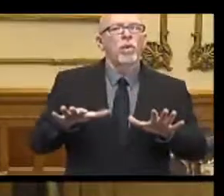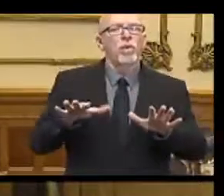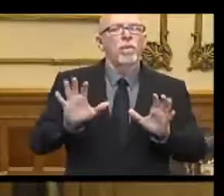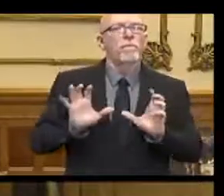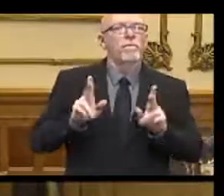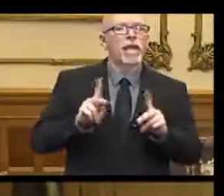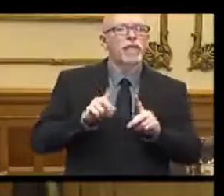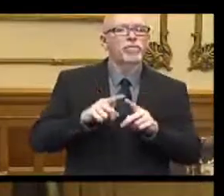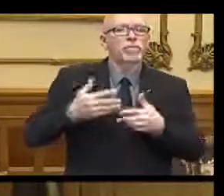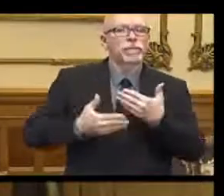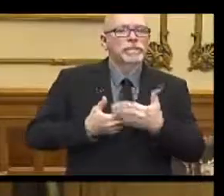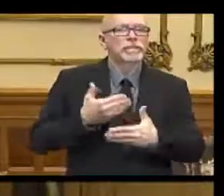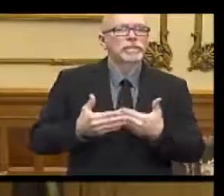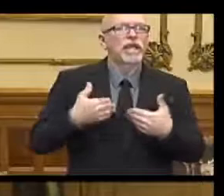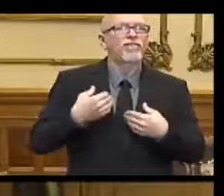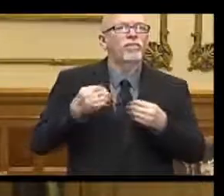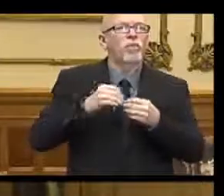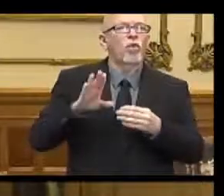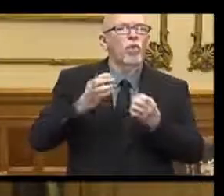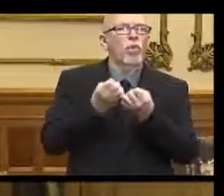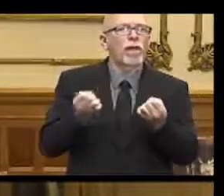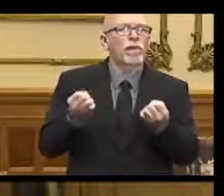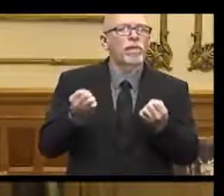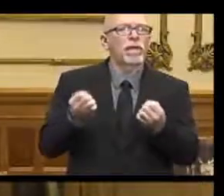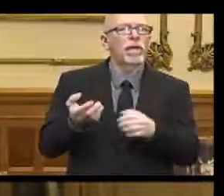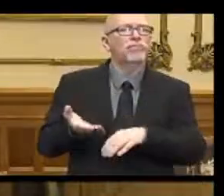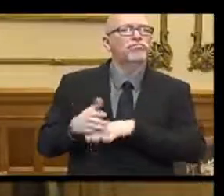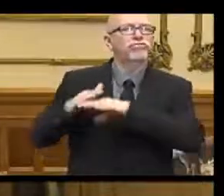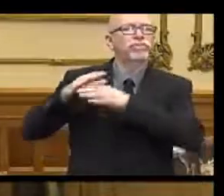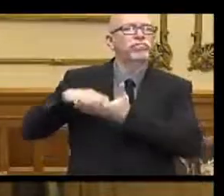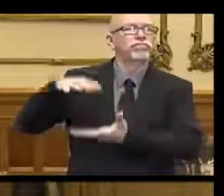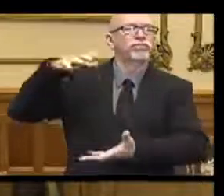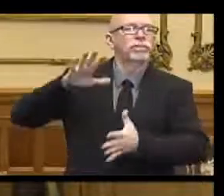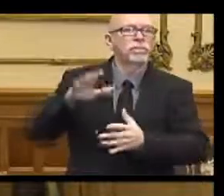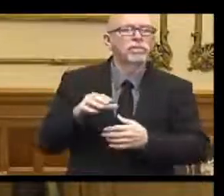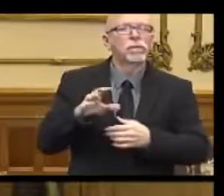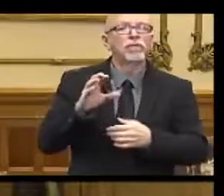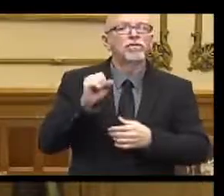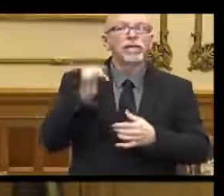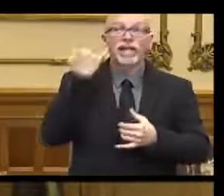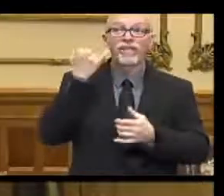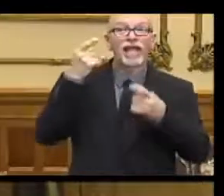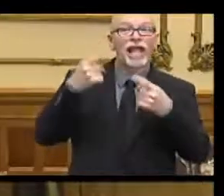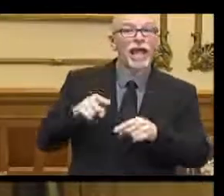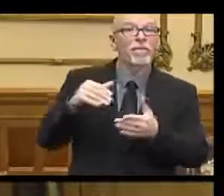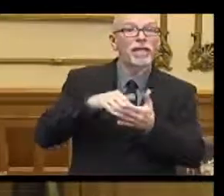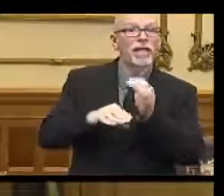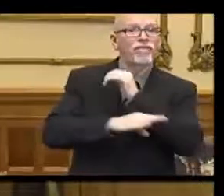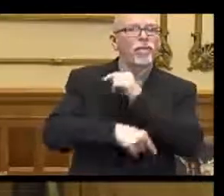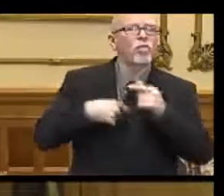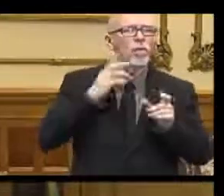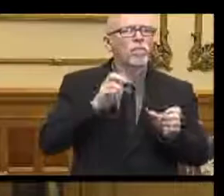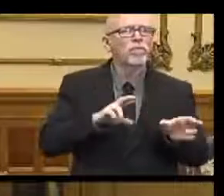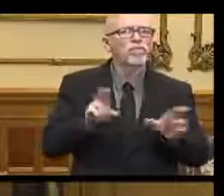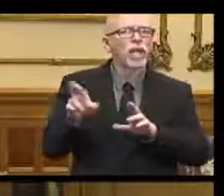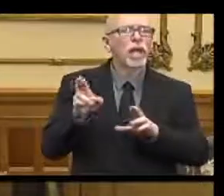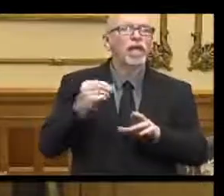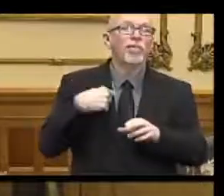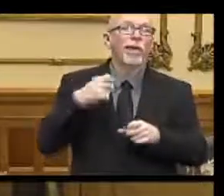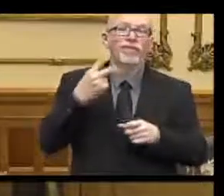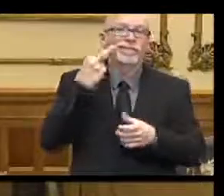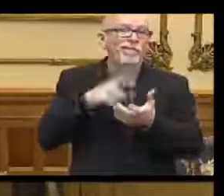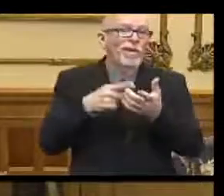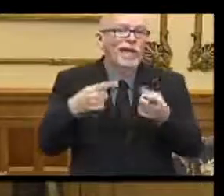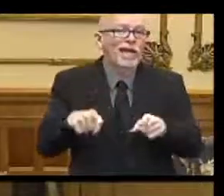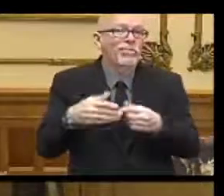their feet and have more of their personal protective equipment. So if it comes, we'll be ready for it, and at that point in time, we'll have to see what's